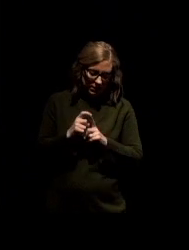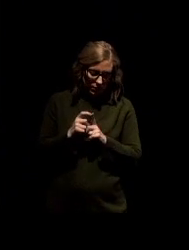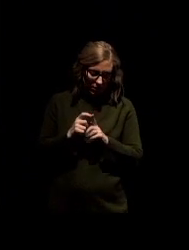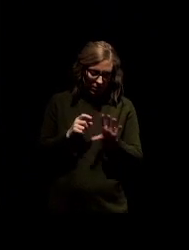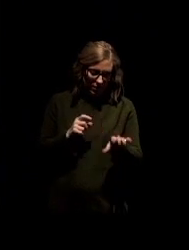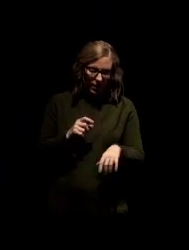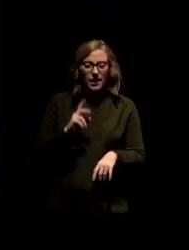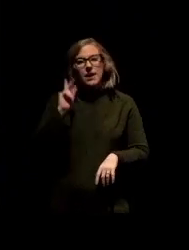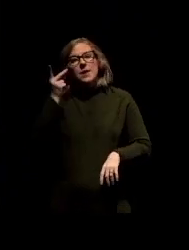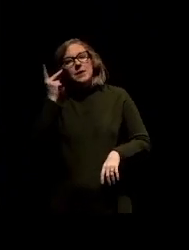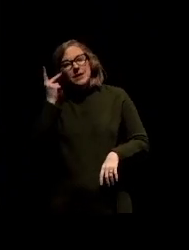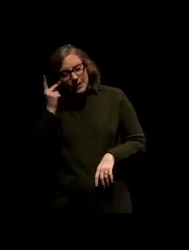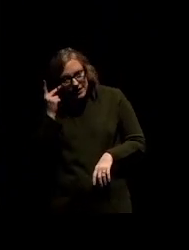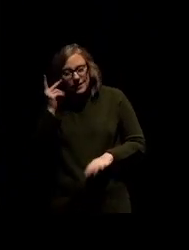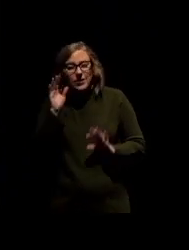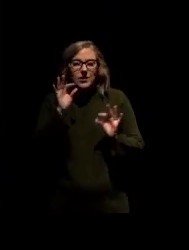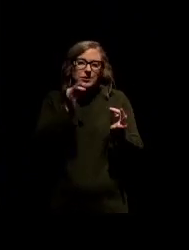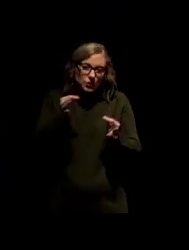political determinants of health,